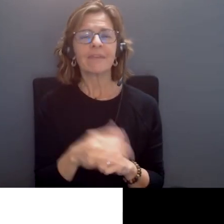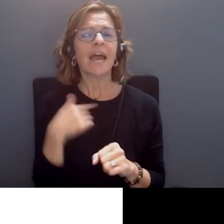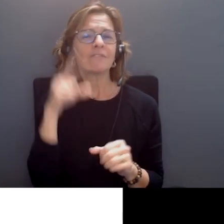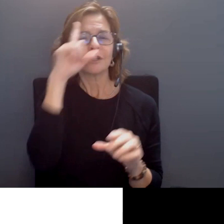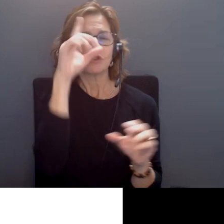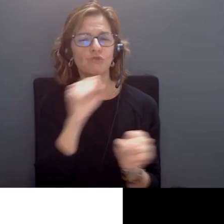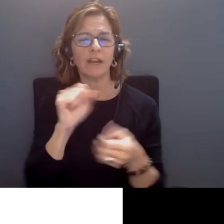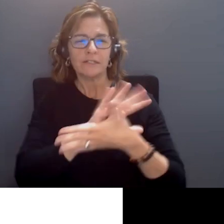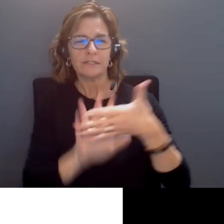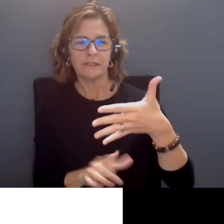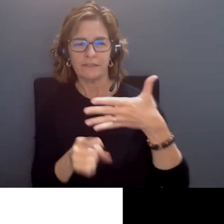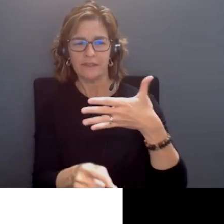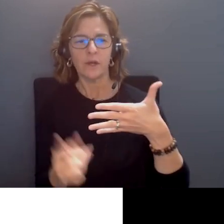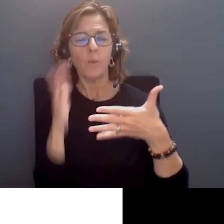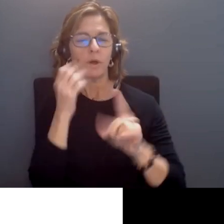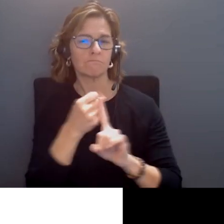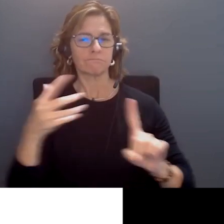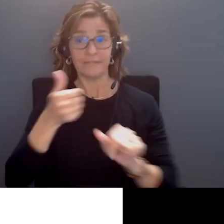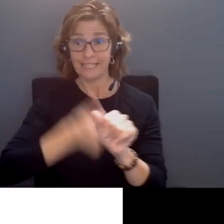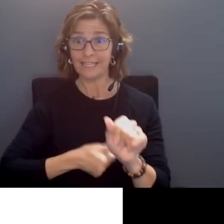to review each one in a little more detail.